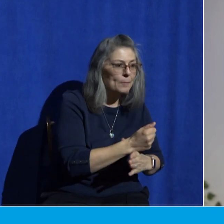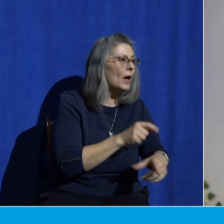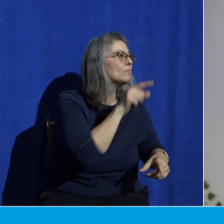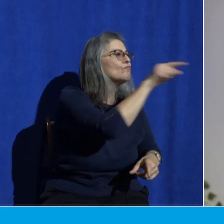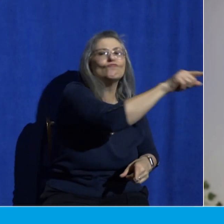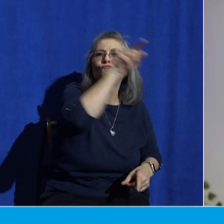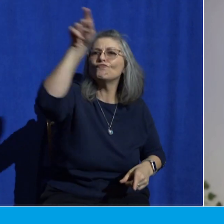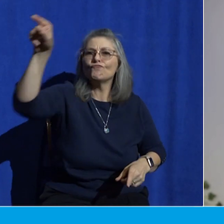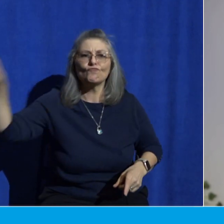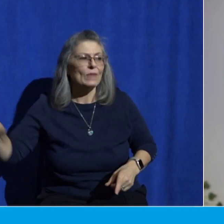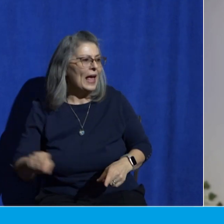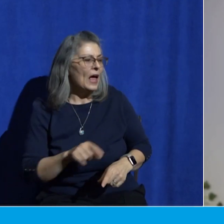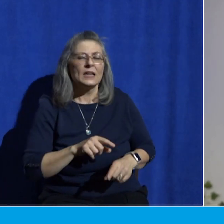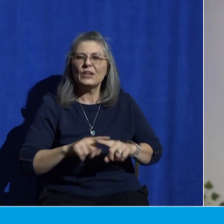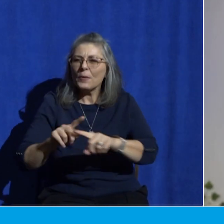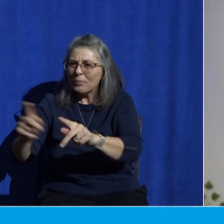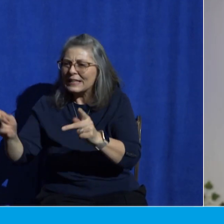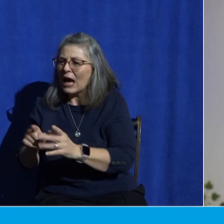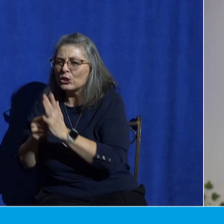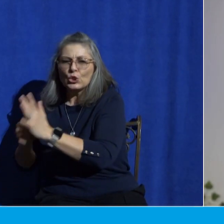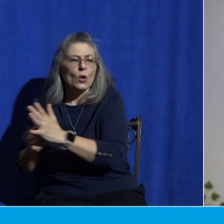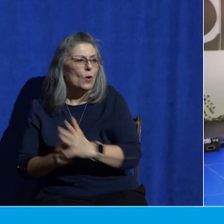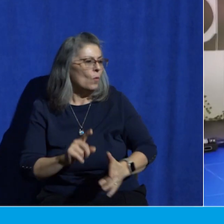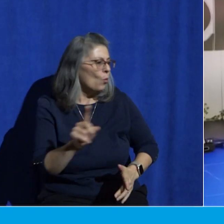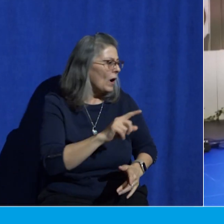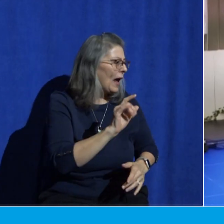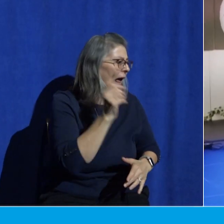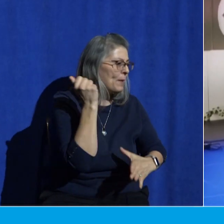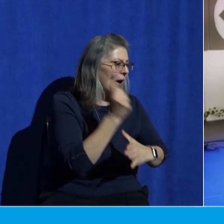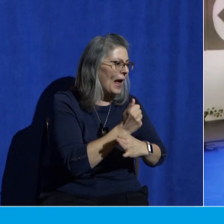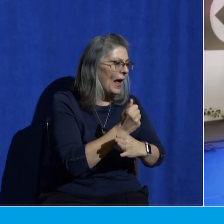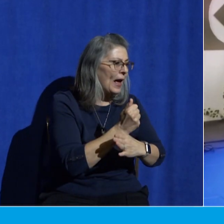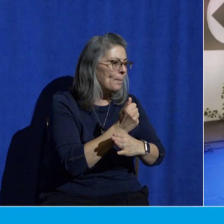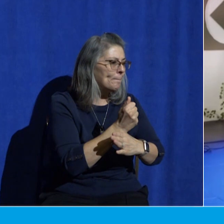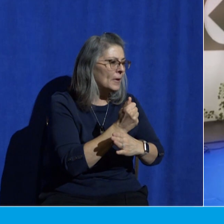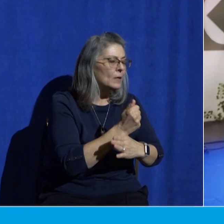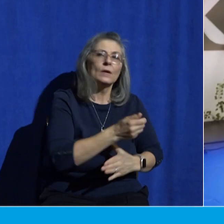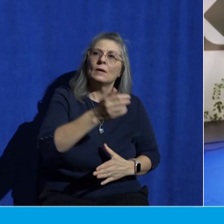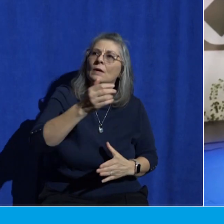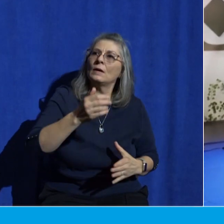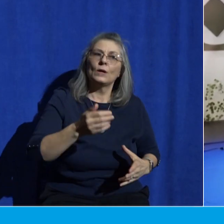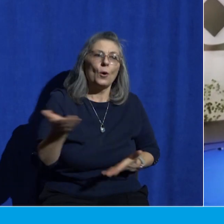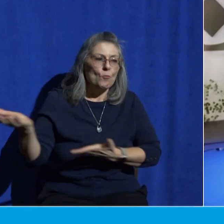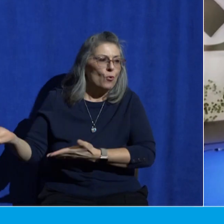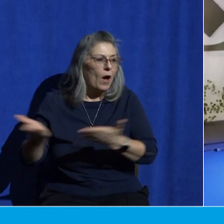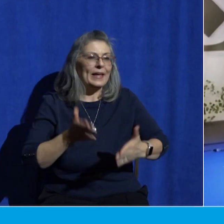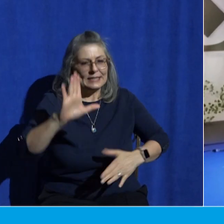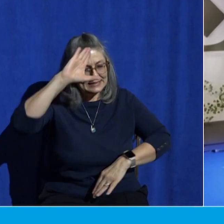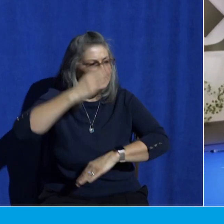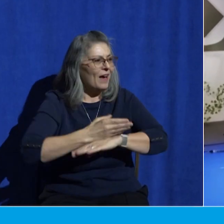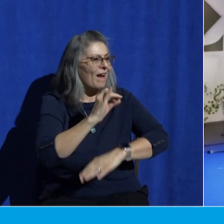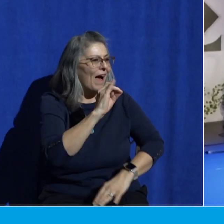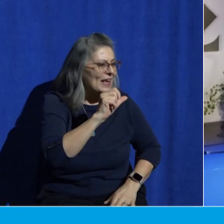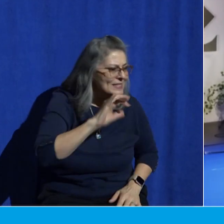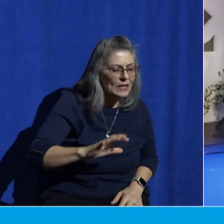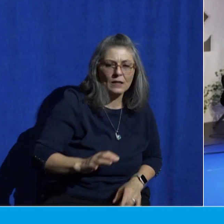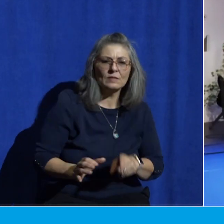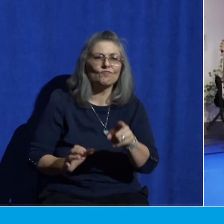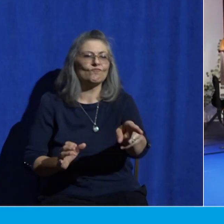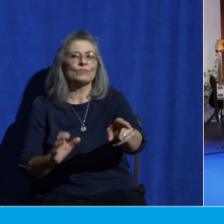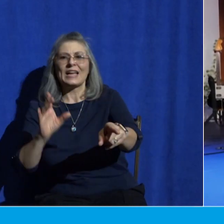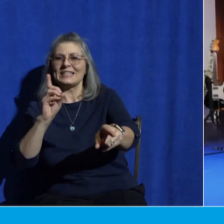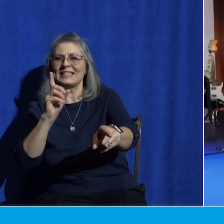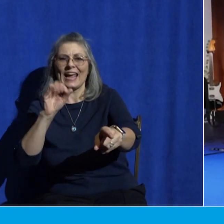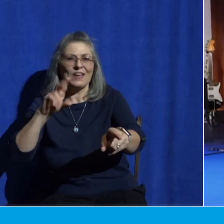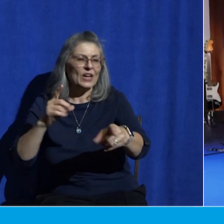Isaac. This is the same spot that David took the ark. This is the same spot. We were just in his palace where he